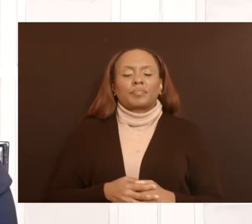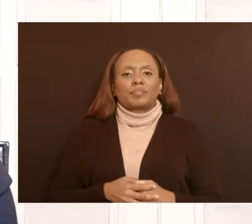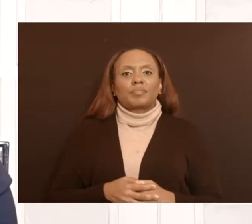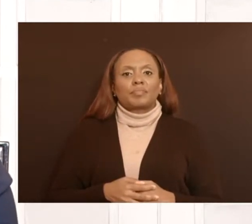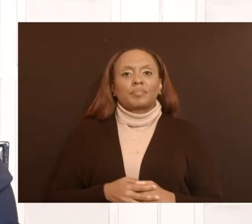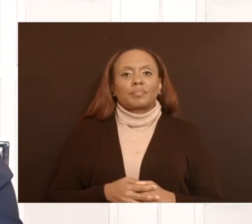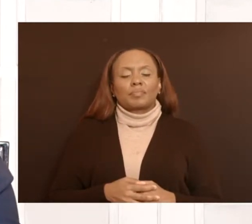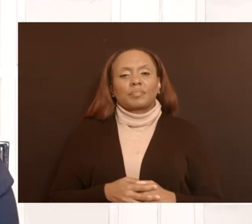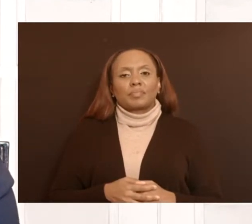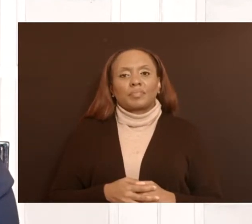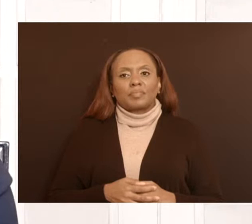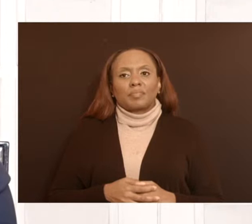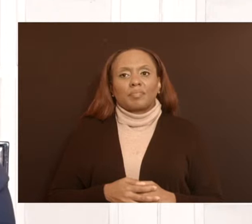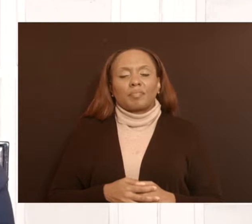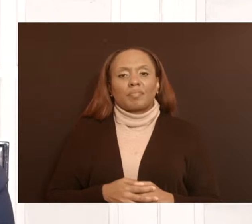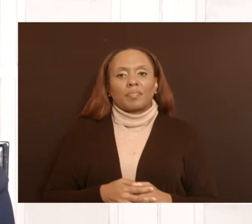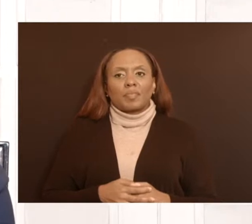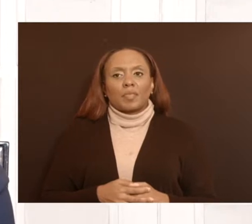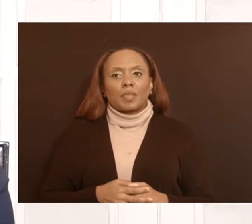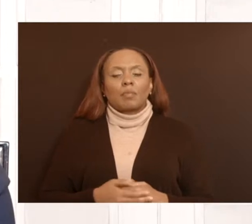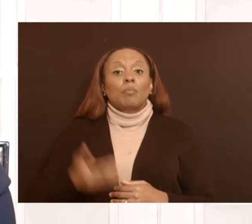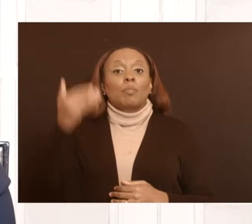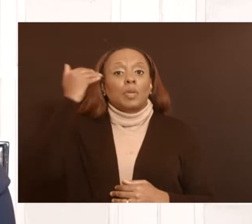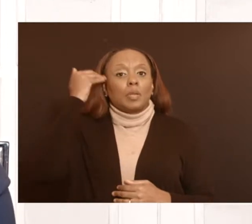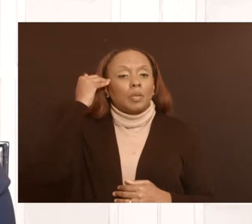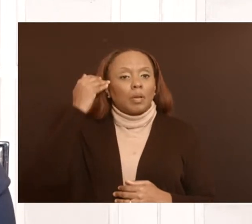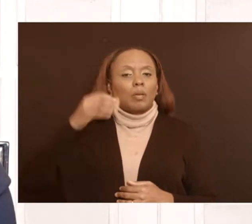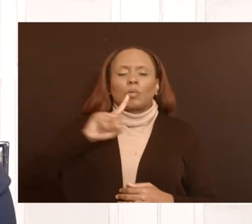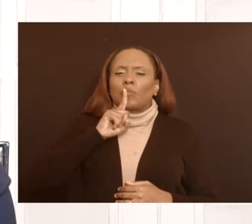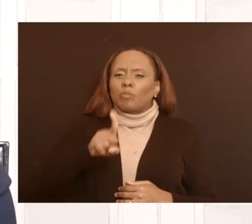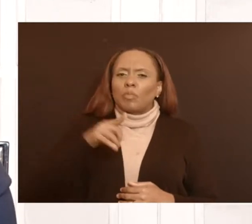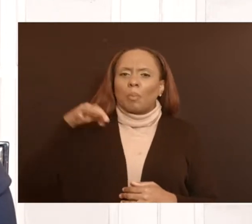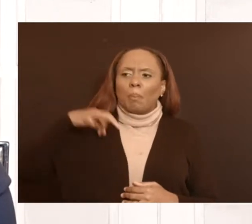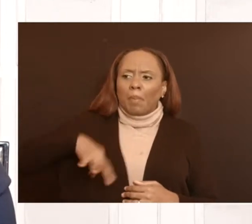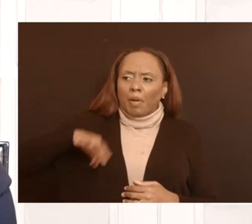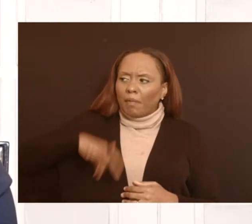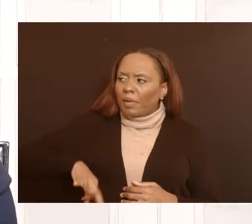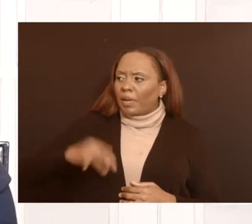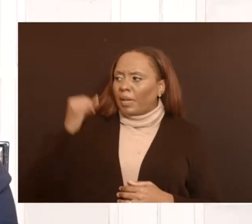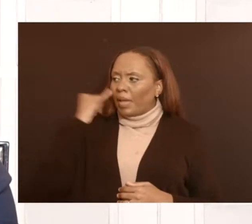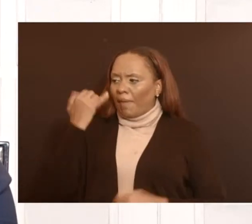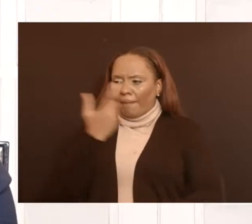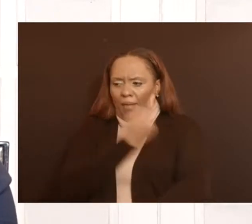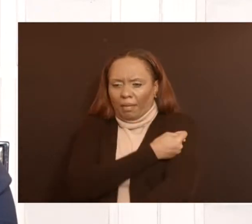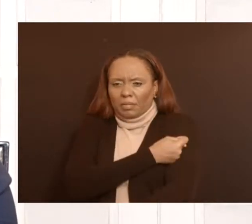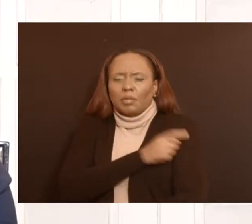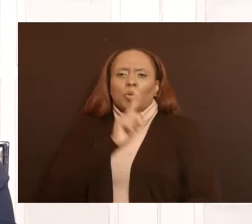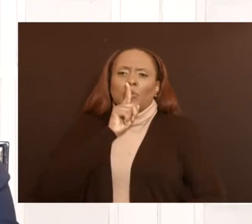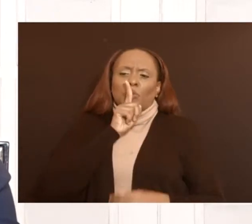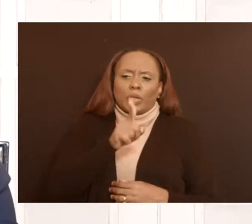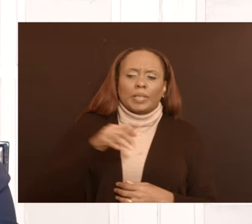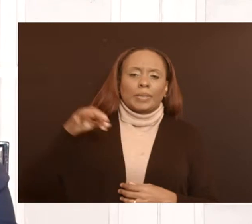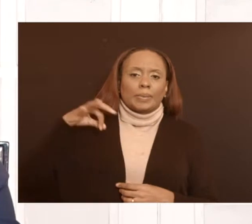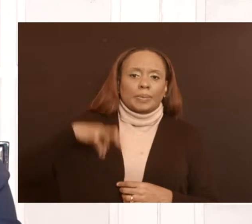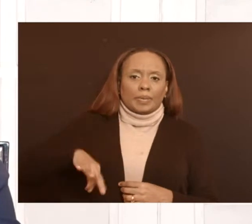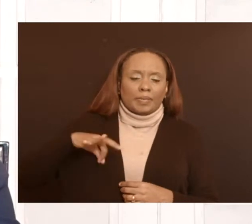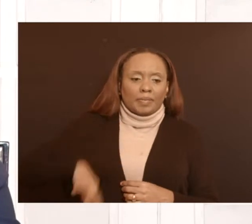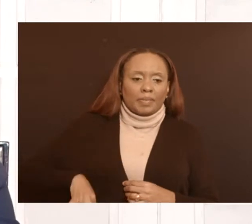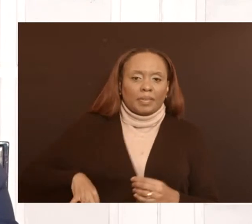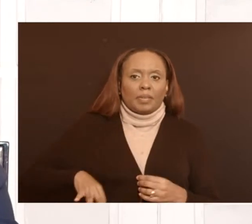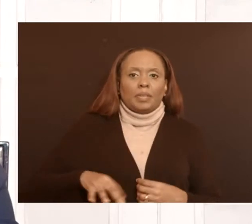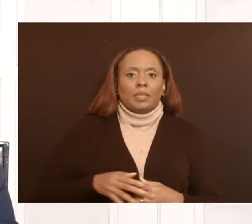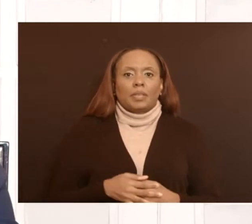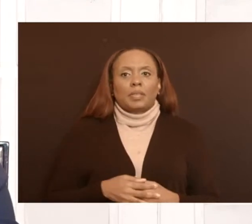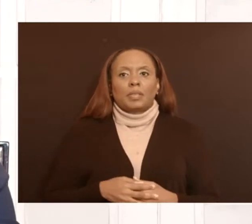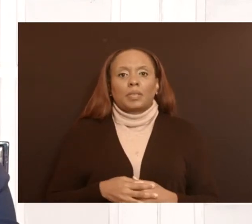is a serious benefit to being vaccinated. And I can use some of the evidence certainly out of our